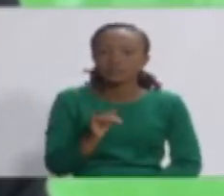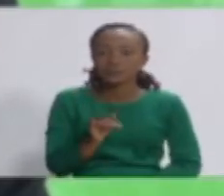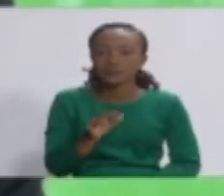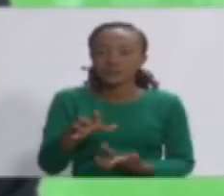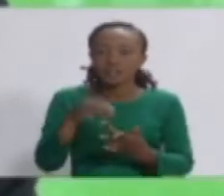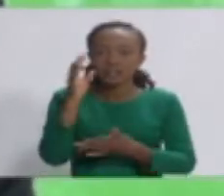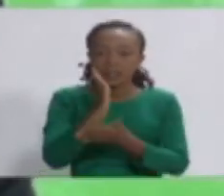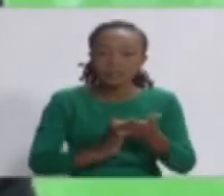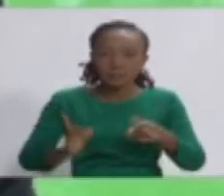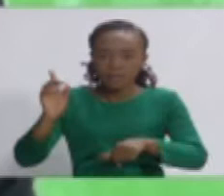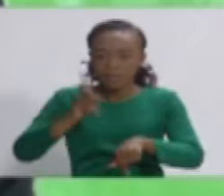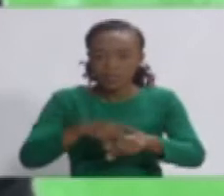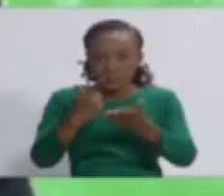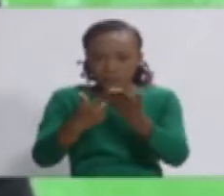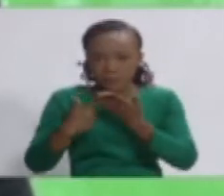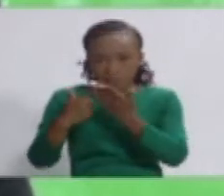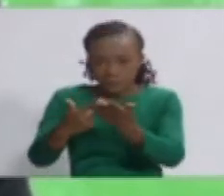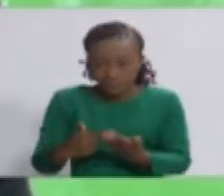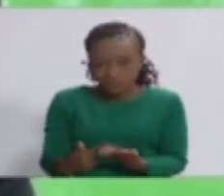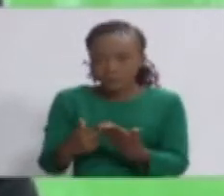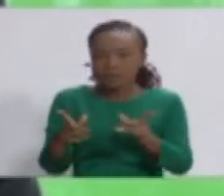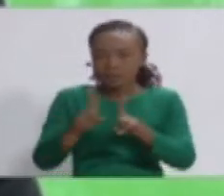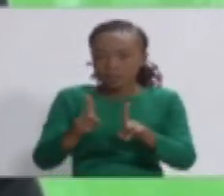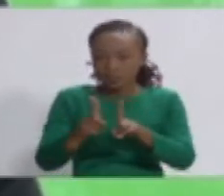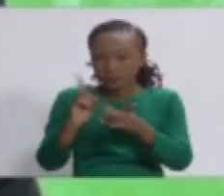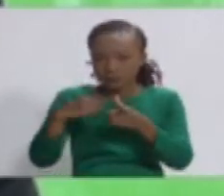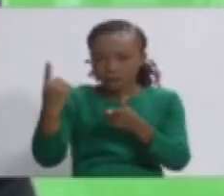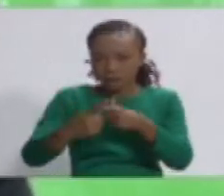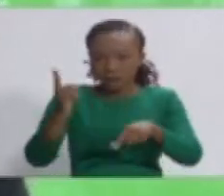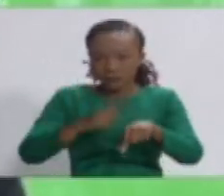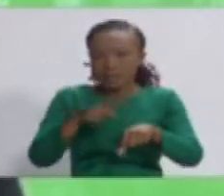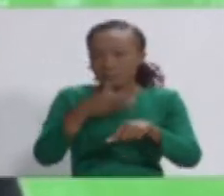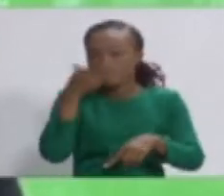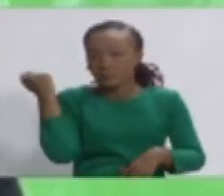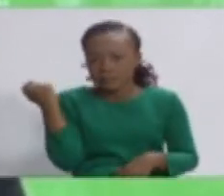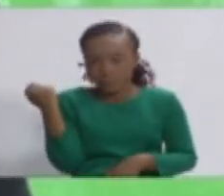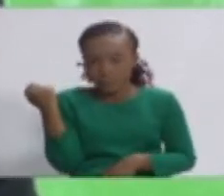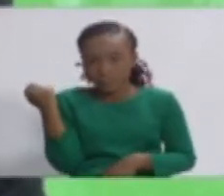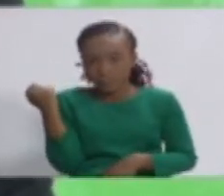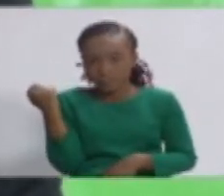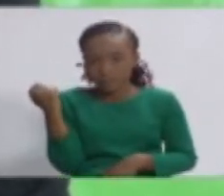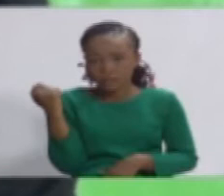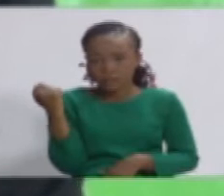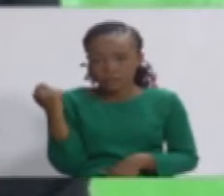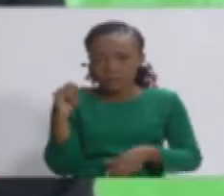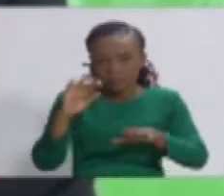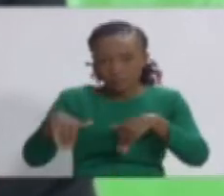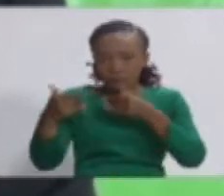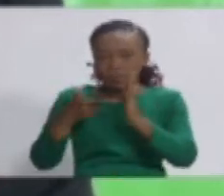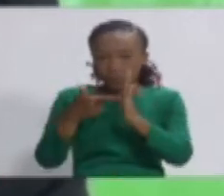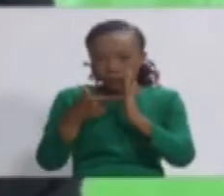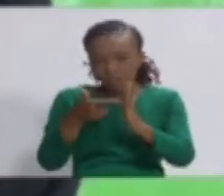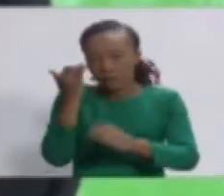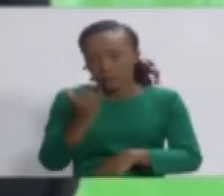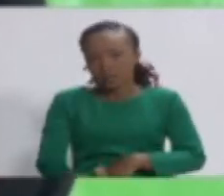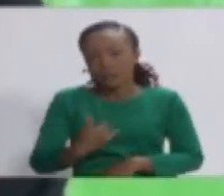some time, consult, and then when it is appropriate, I will give indication that now we